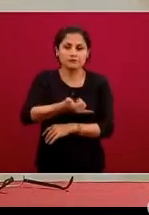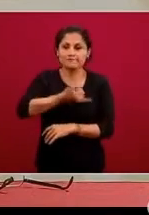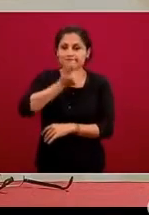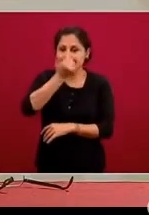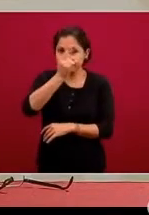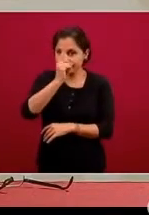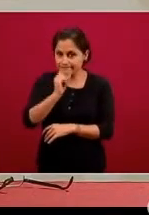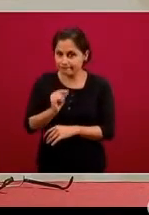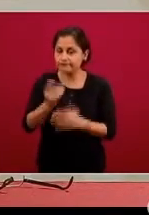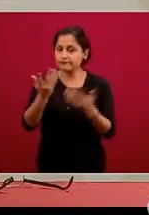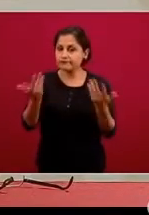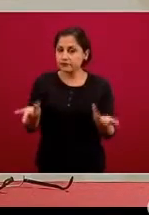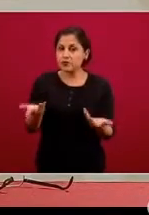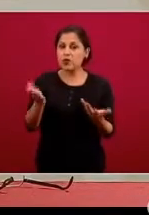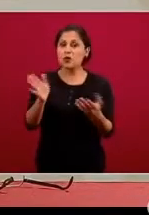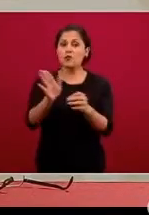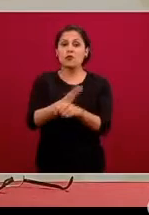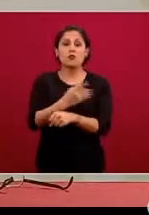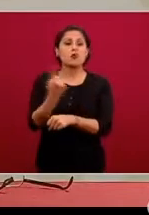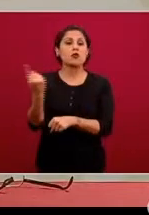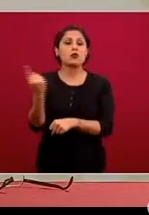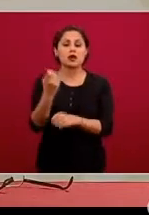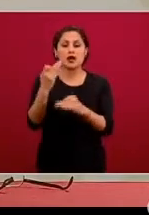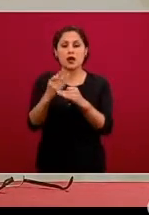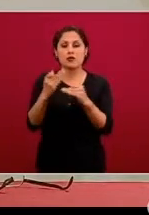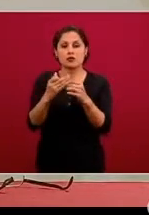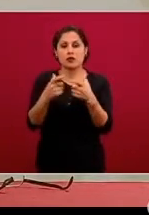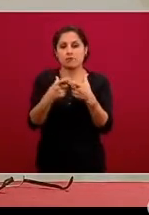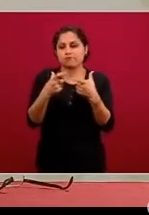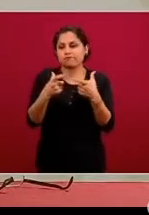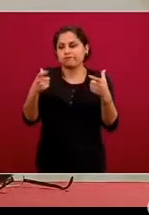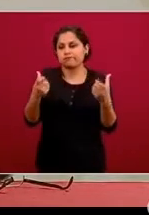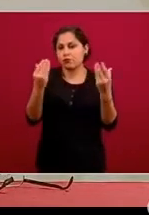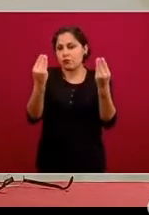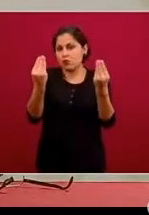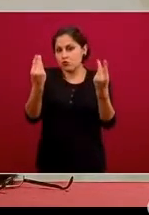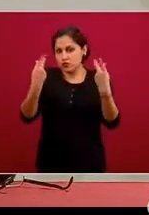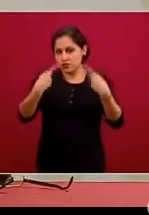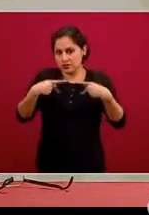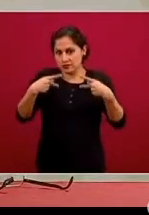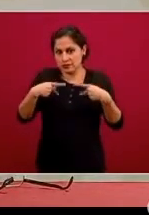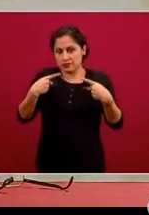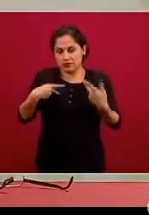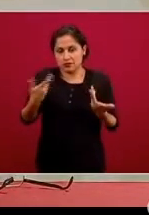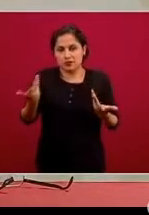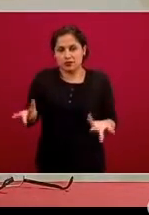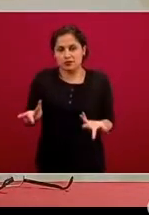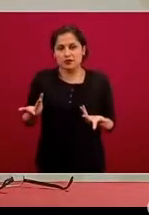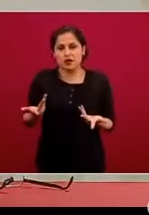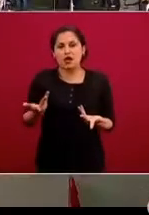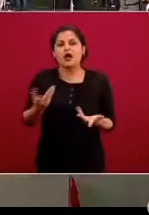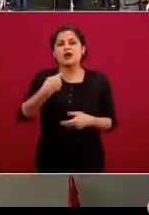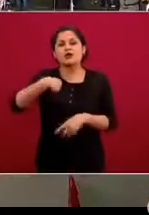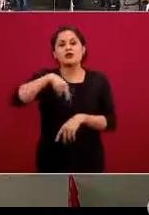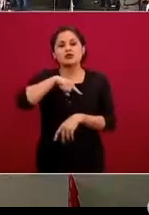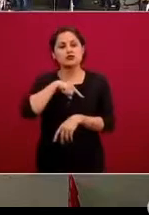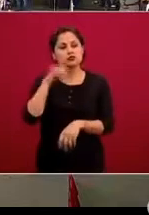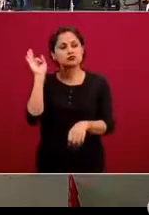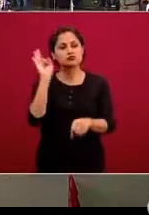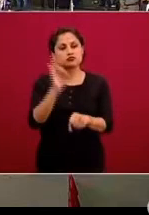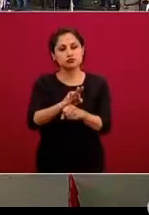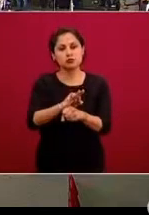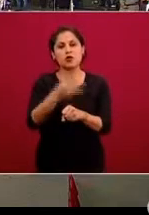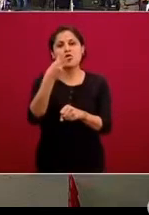economic life and the social life. Because of the massive character of this intervention, these effects are also